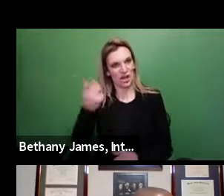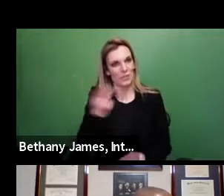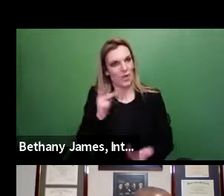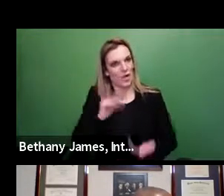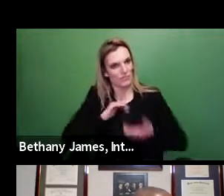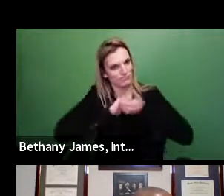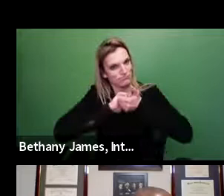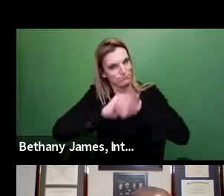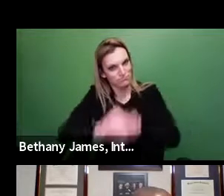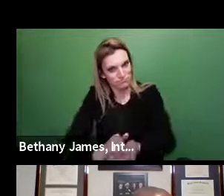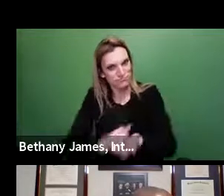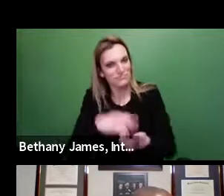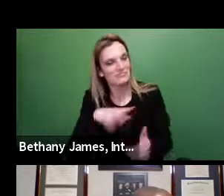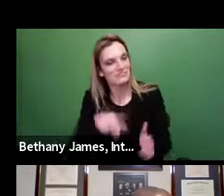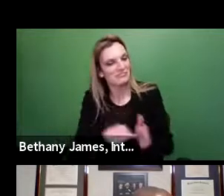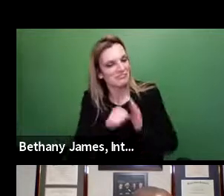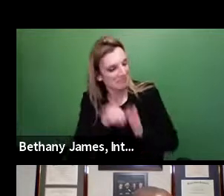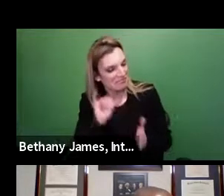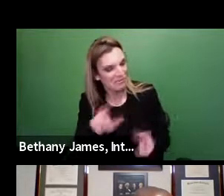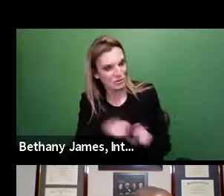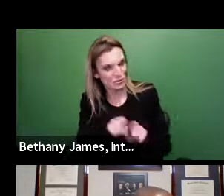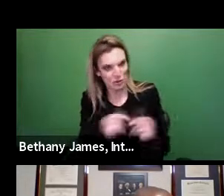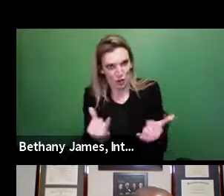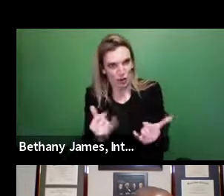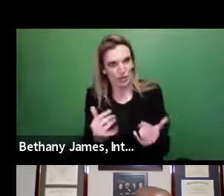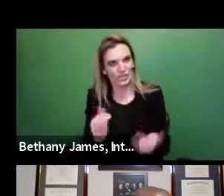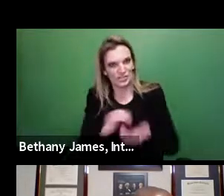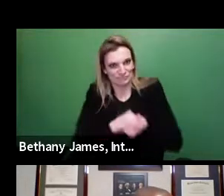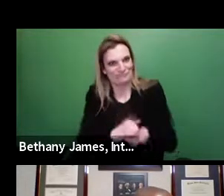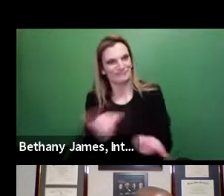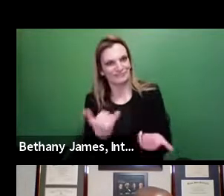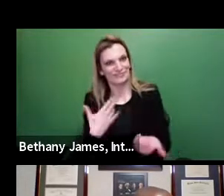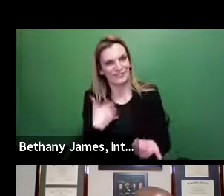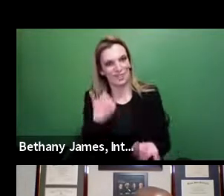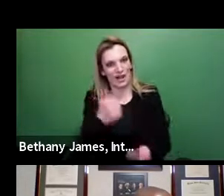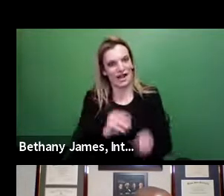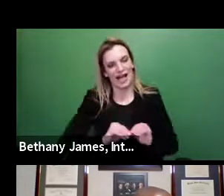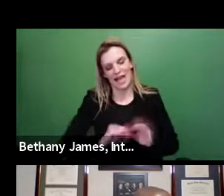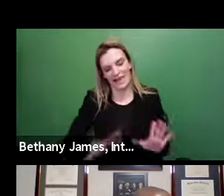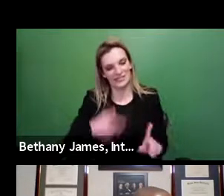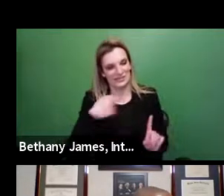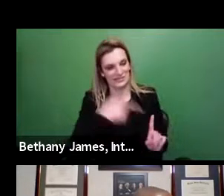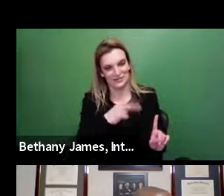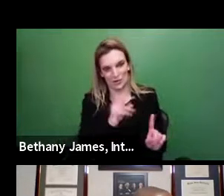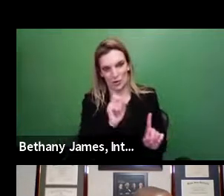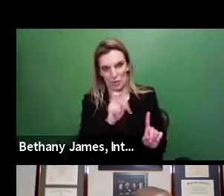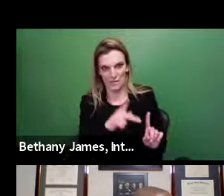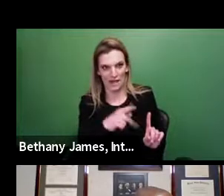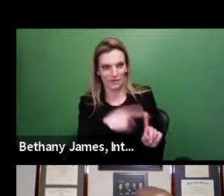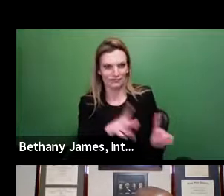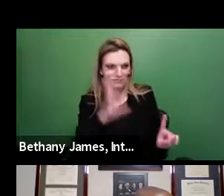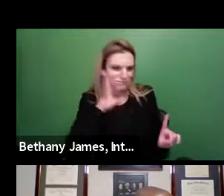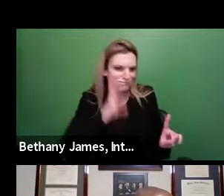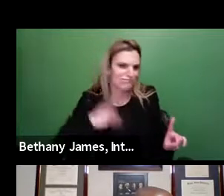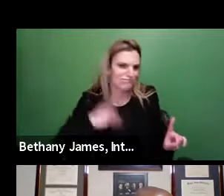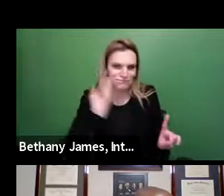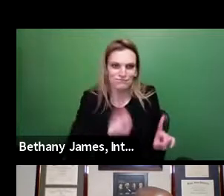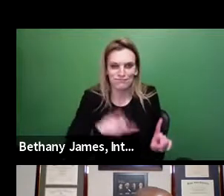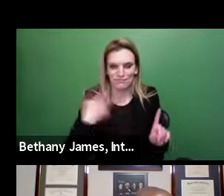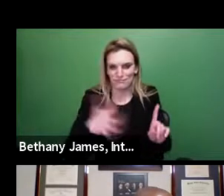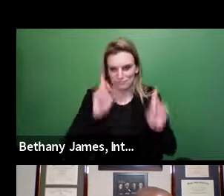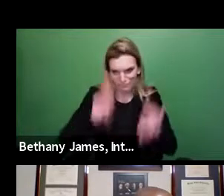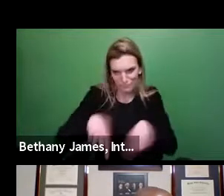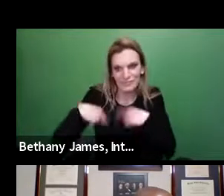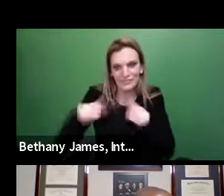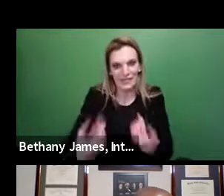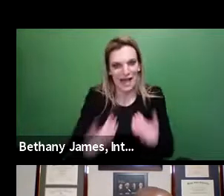the current chair. And so it's obvious that her skill set as a juris doctorate served her and the commission well.